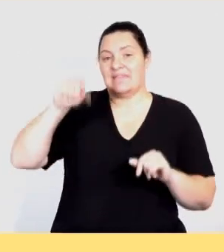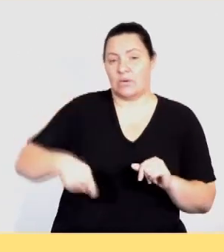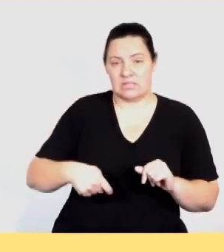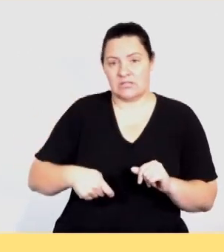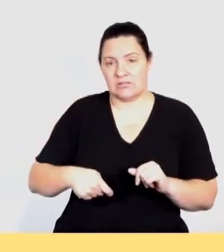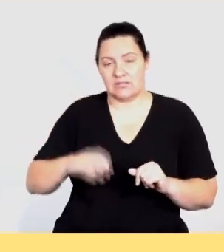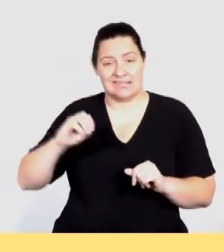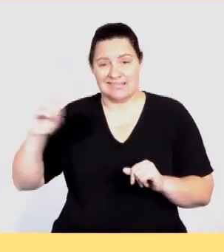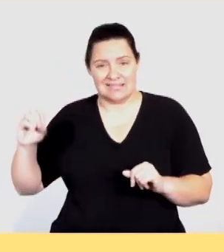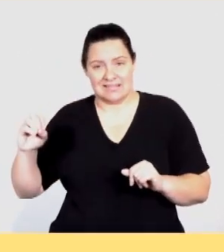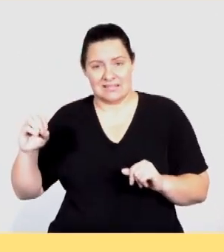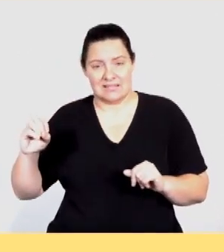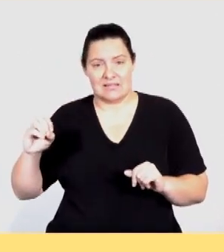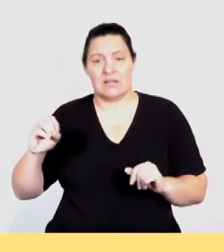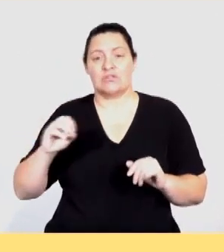to have